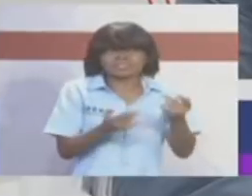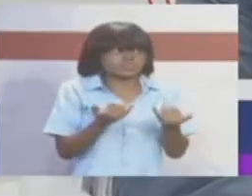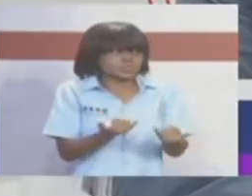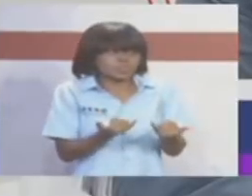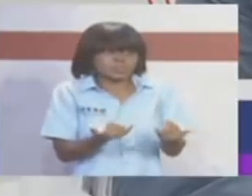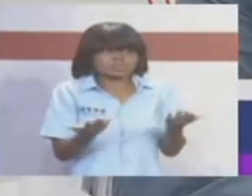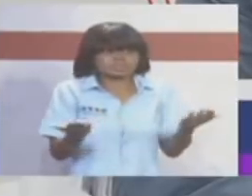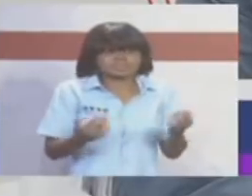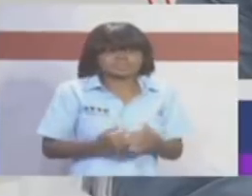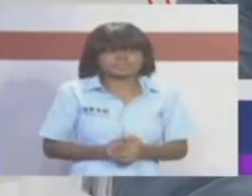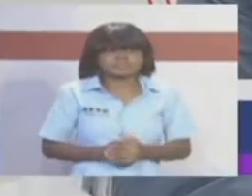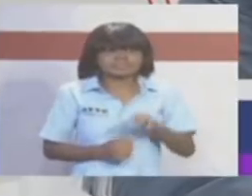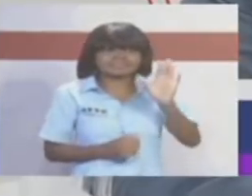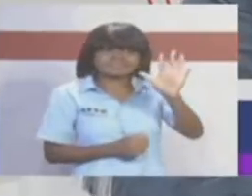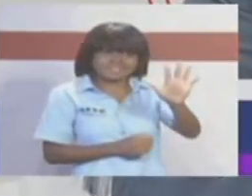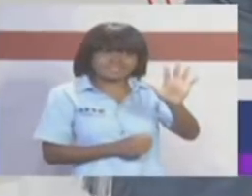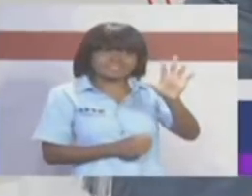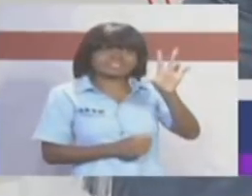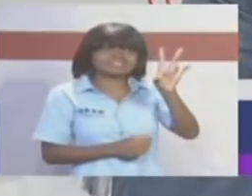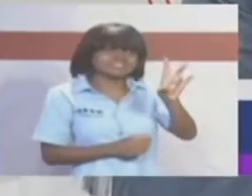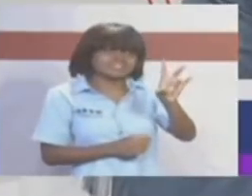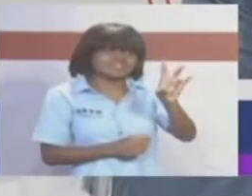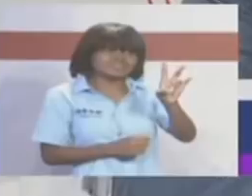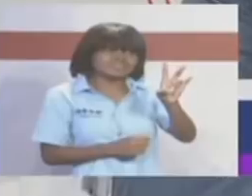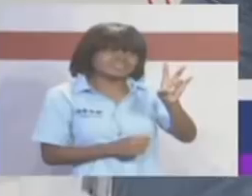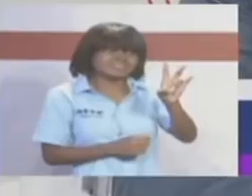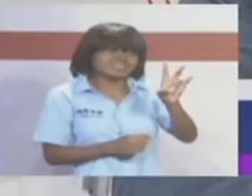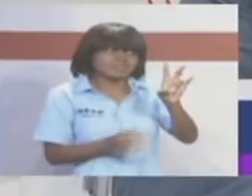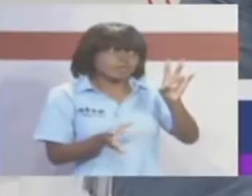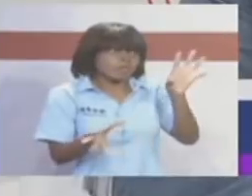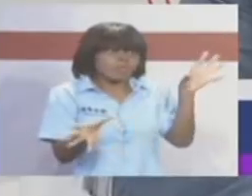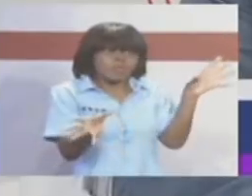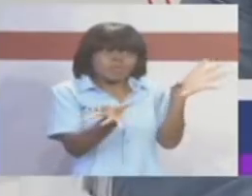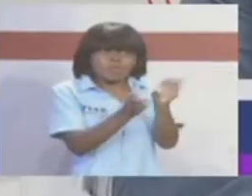57 total individuals who are pending transfer to the